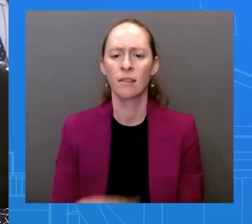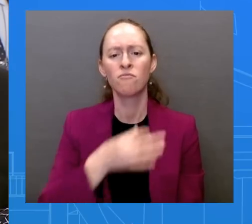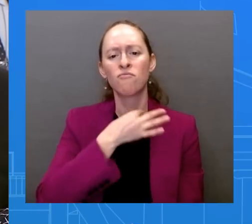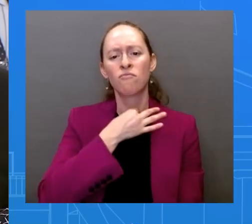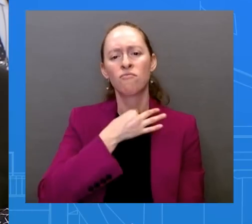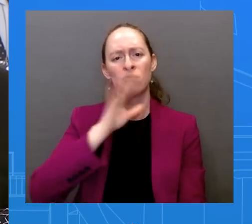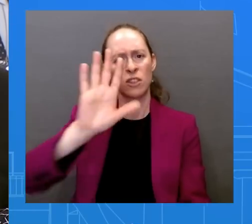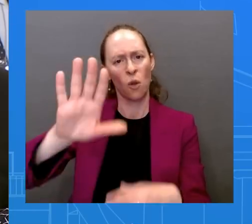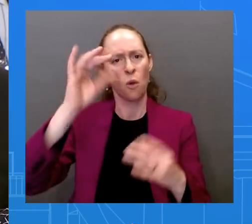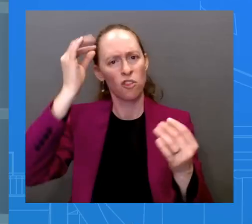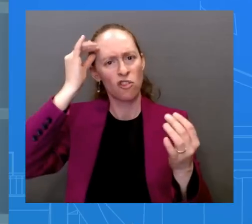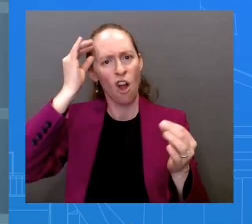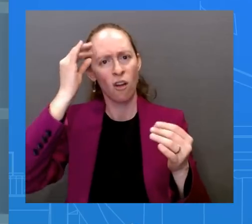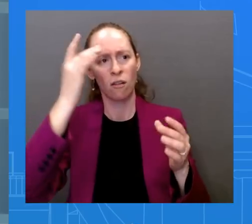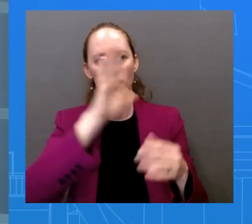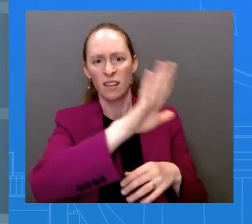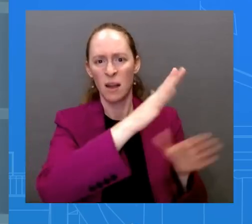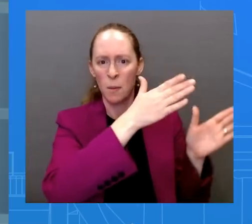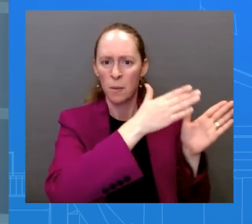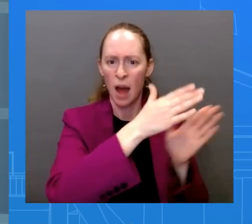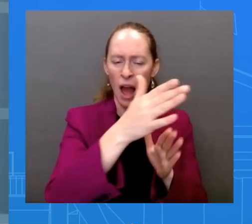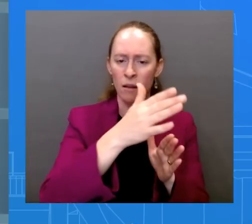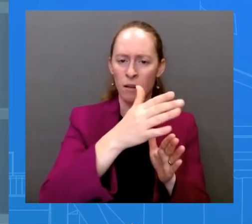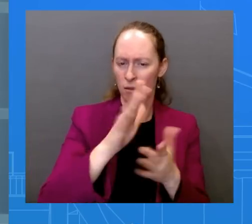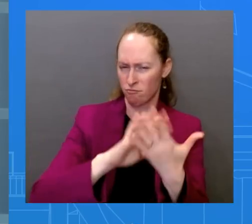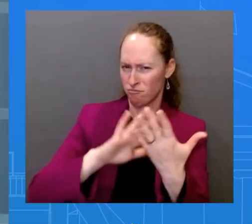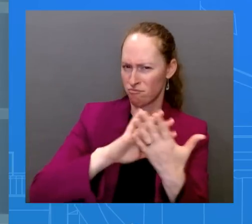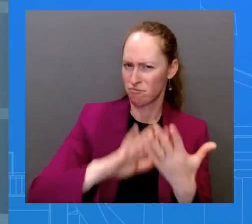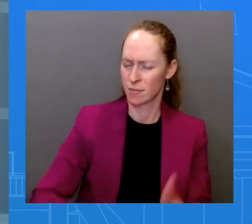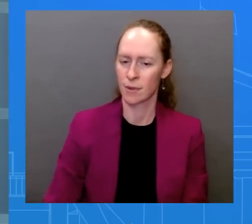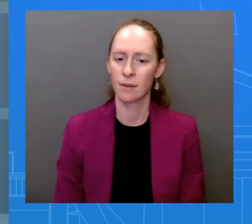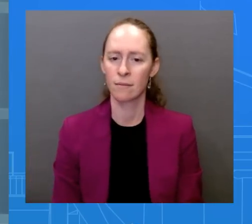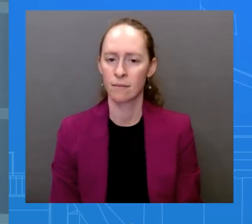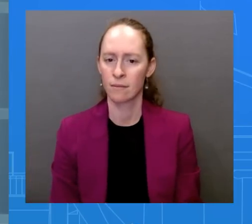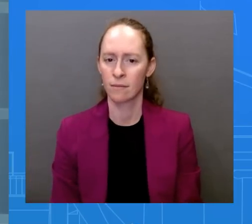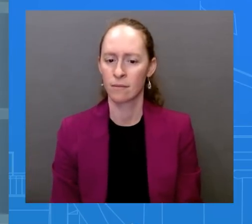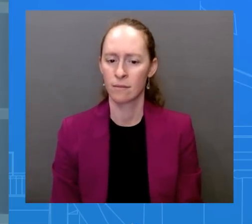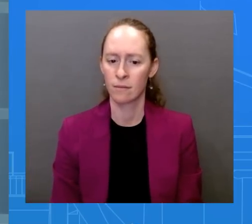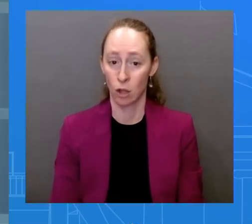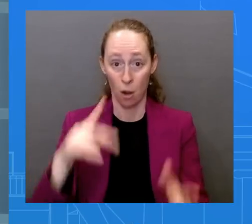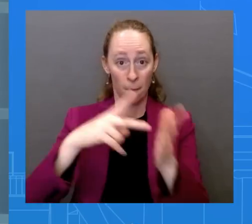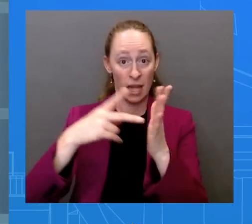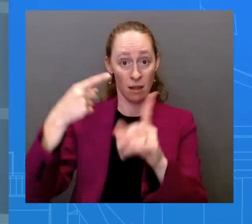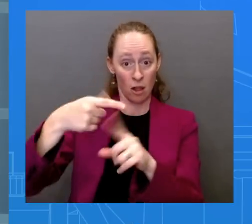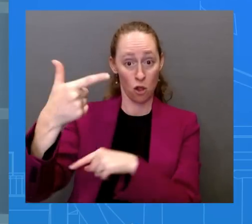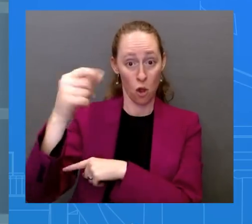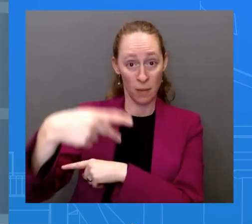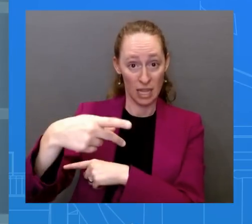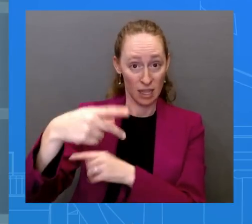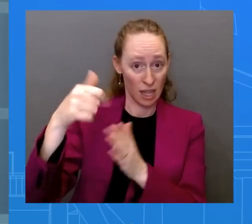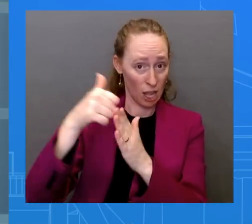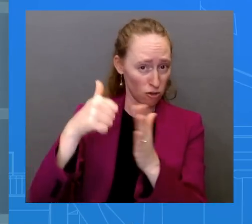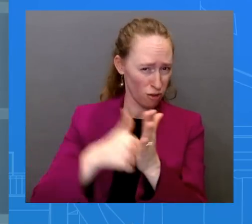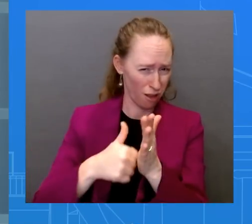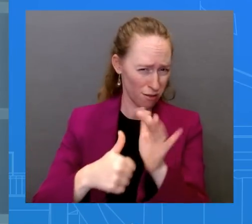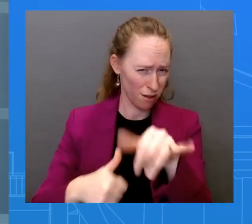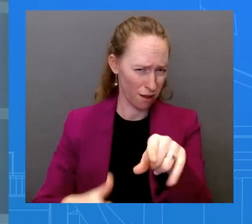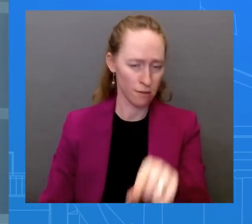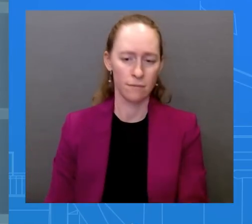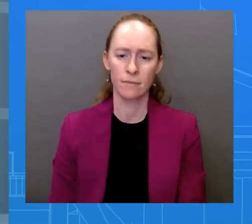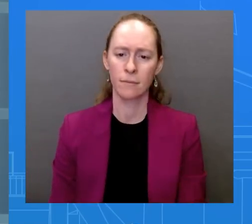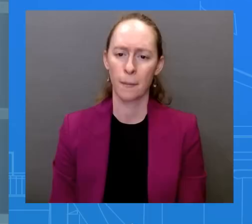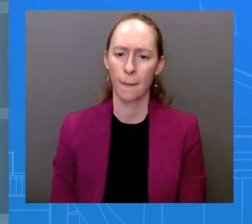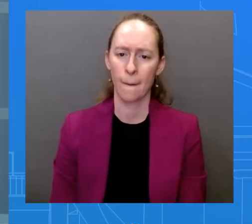the... Specifically about the GOP agenda, or can you... Yeah, I mean, I think the subpoena power and the power to investigate